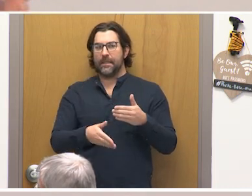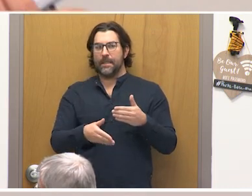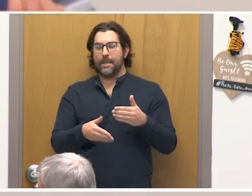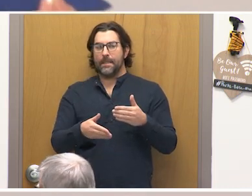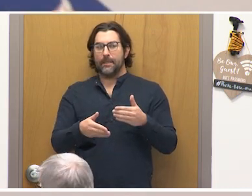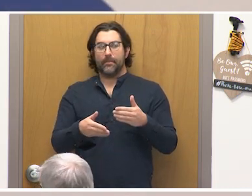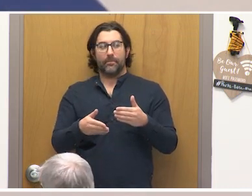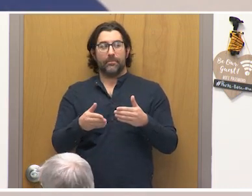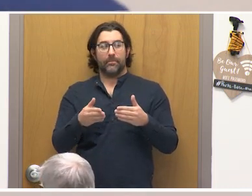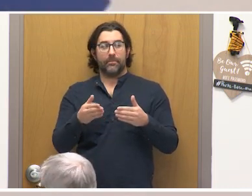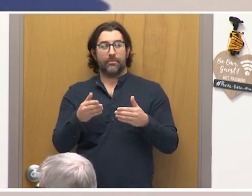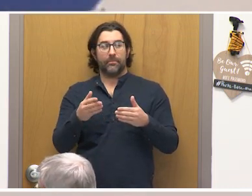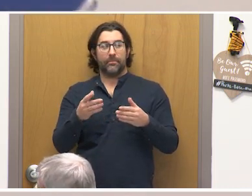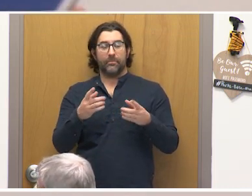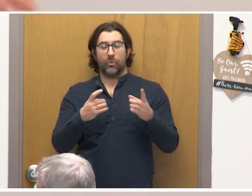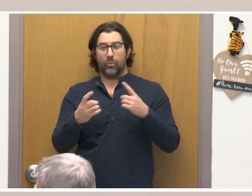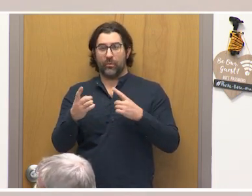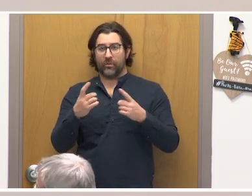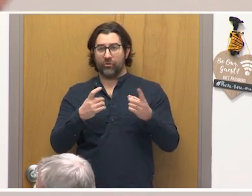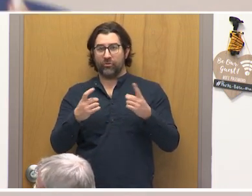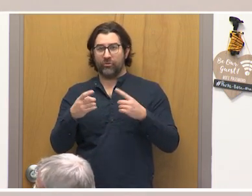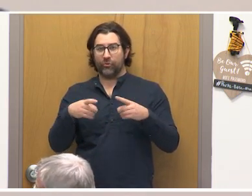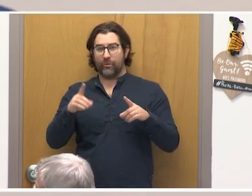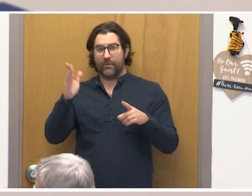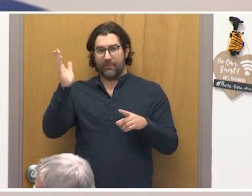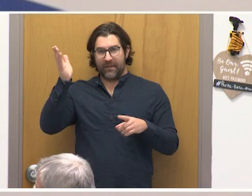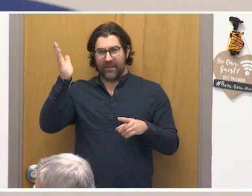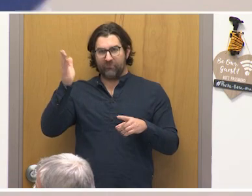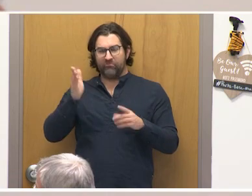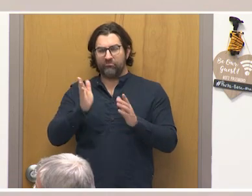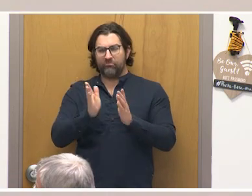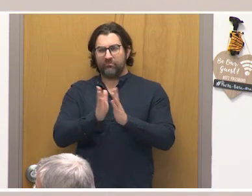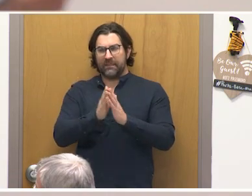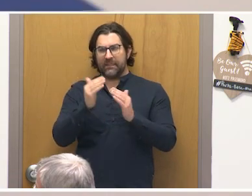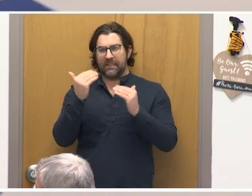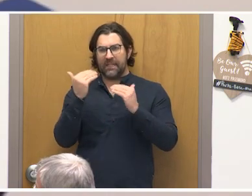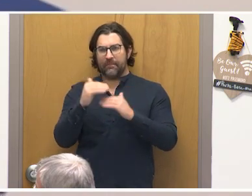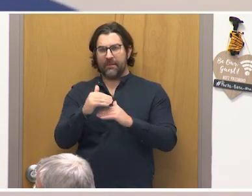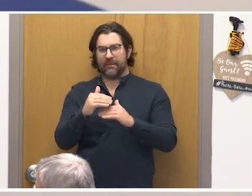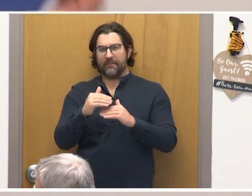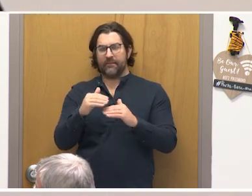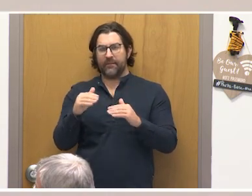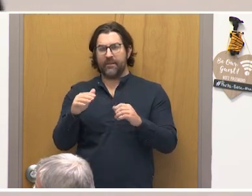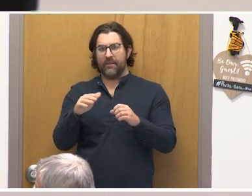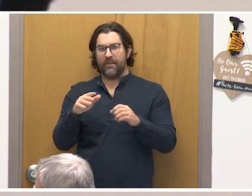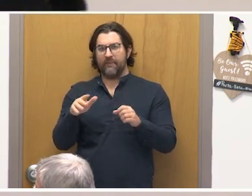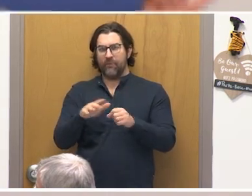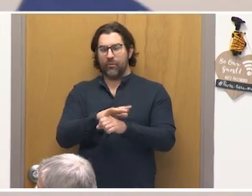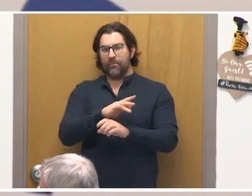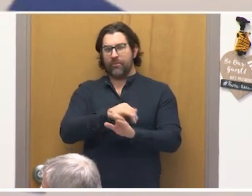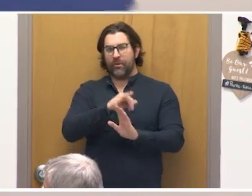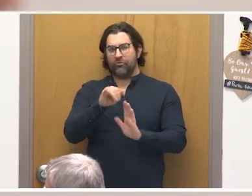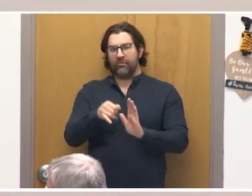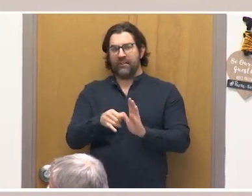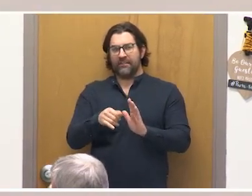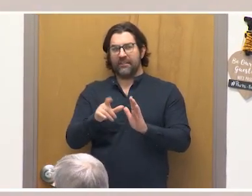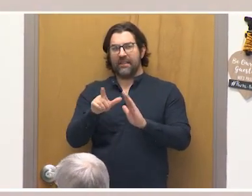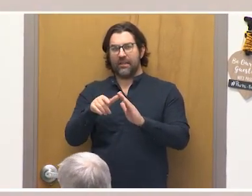the questions during the presentation portion, we ask that you keep those limited to entire project. And then when we break